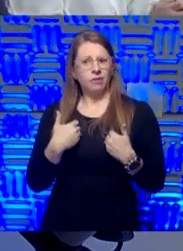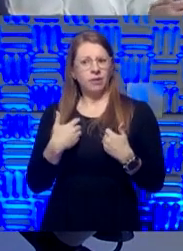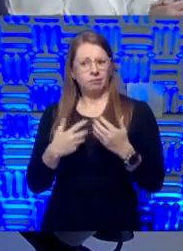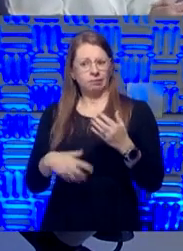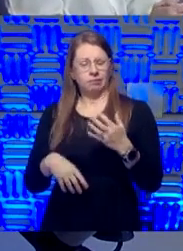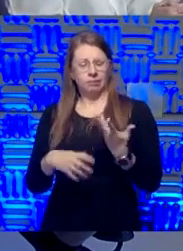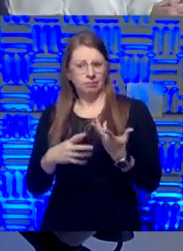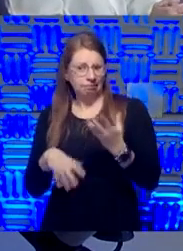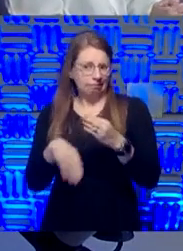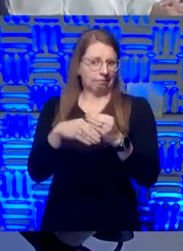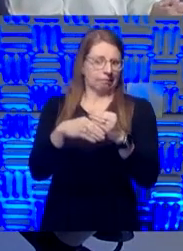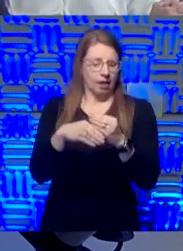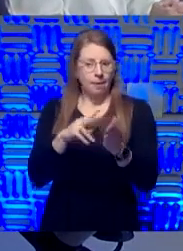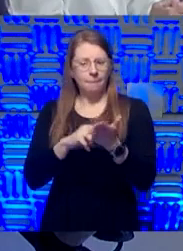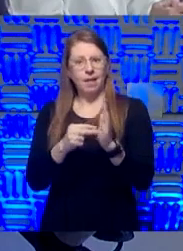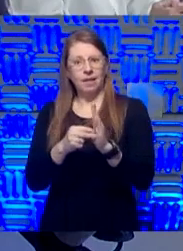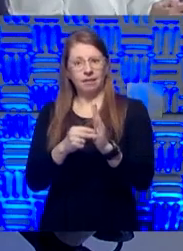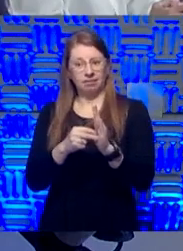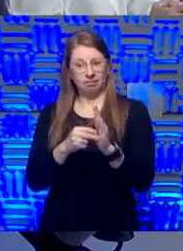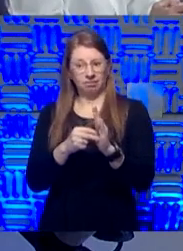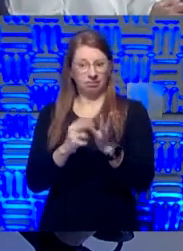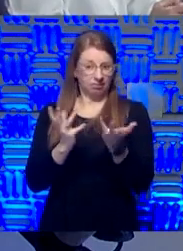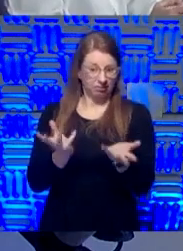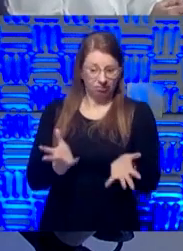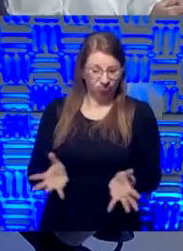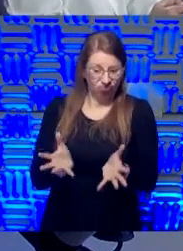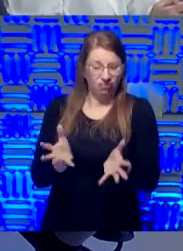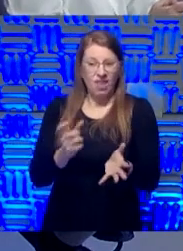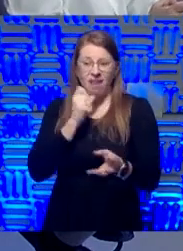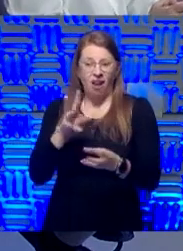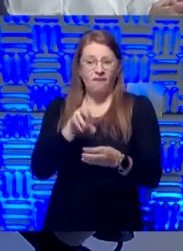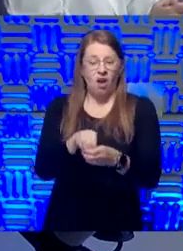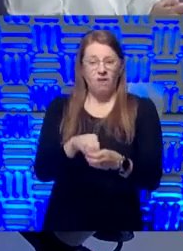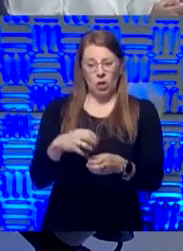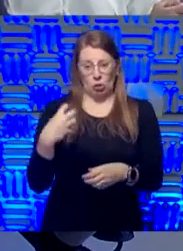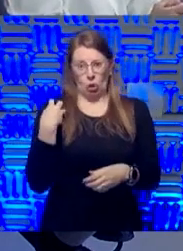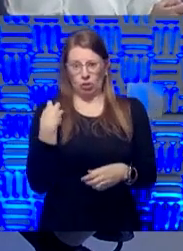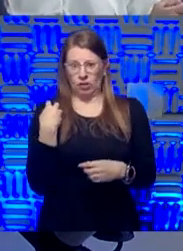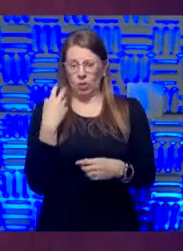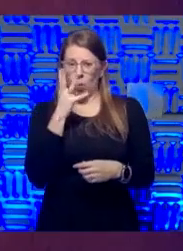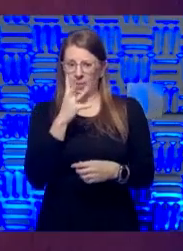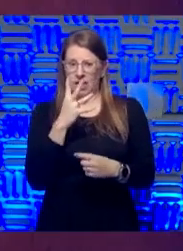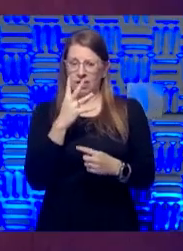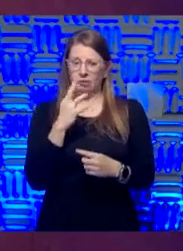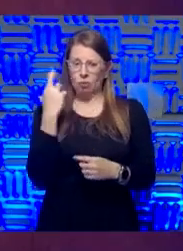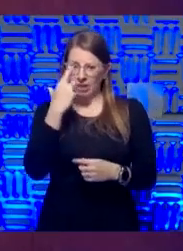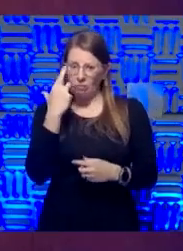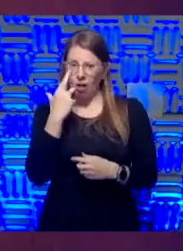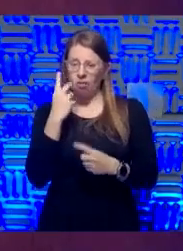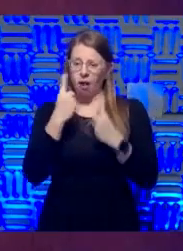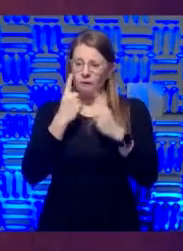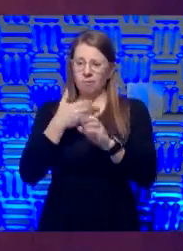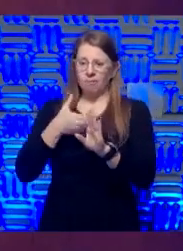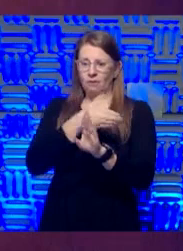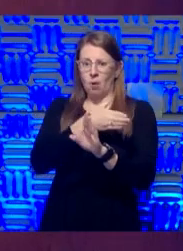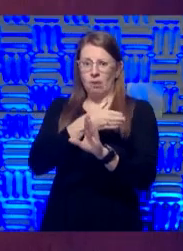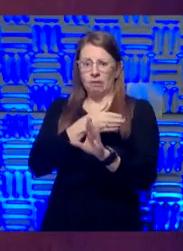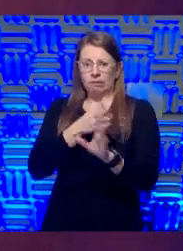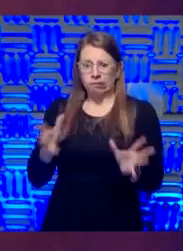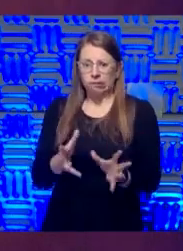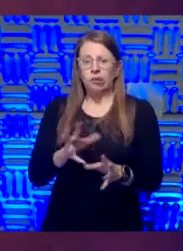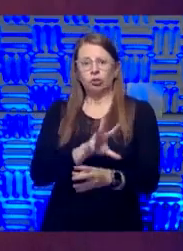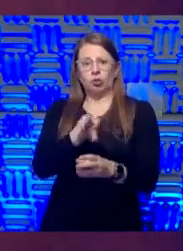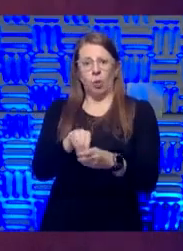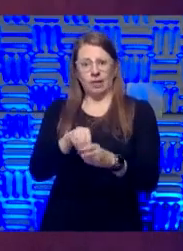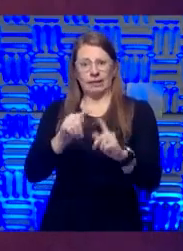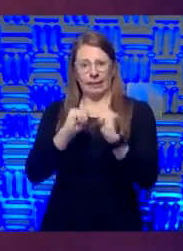young athletes, or do we even say maybe you shouldn't be a part of it? Will coaches be reasonable and thoughtful about that? You know, we don't know that many times